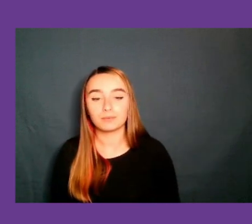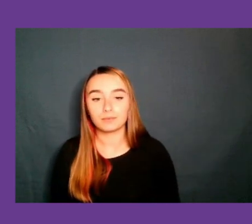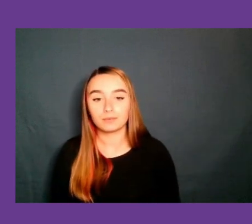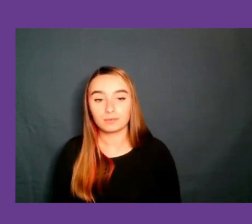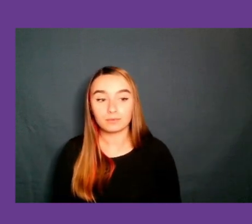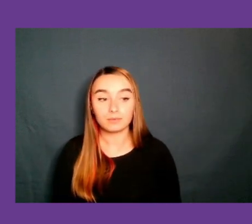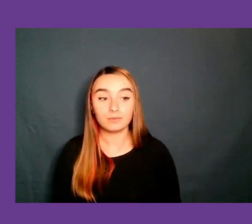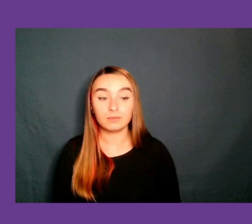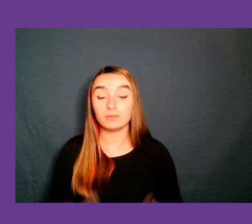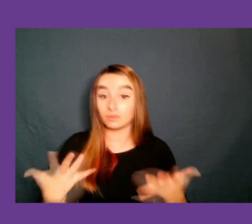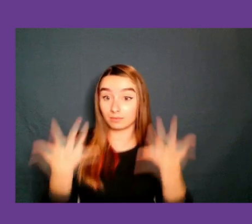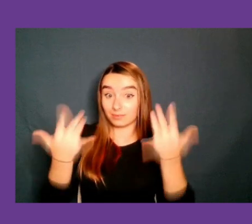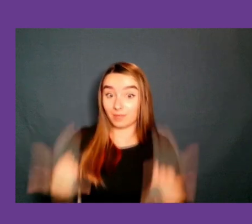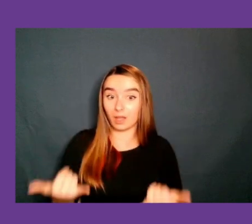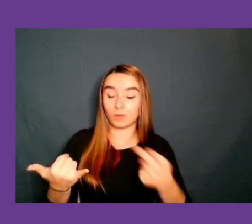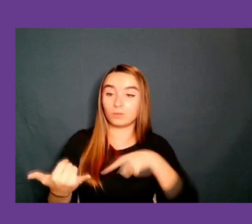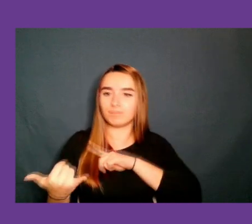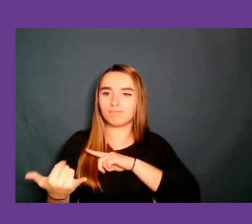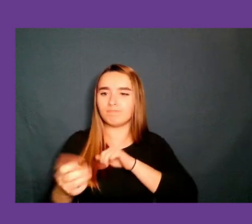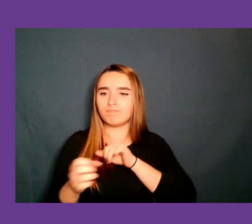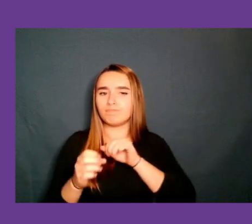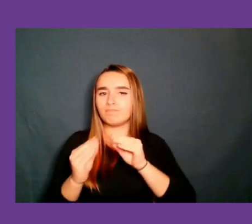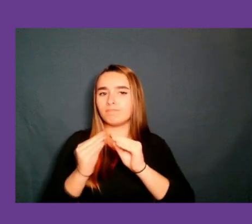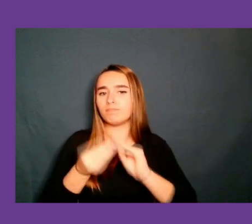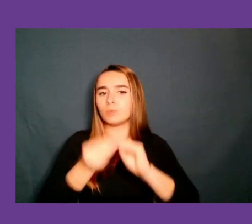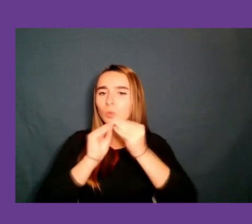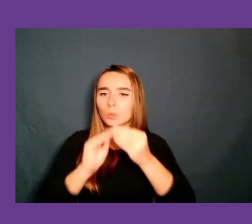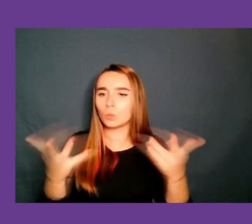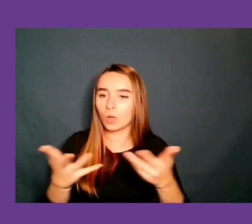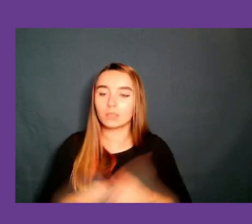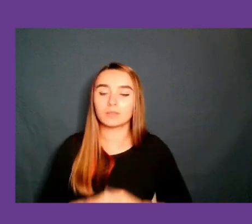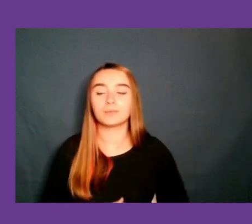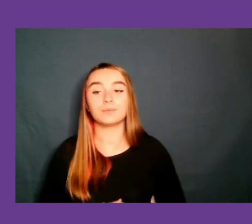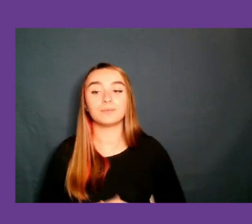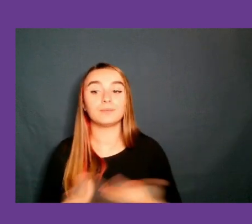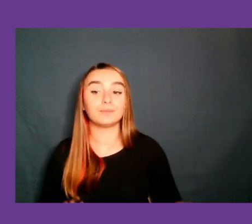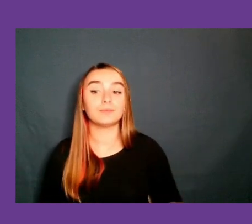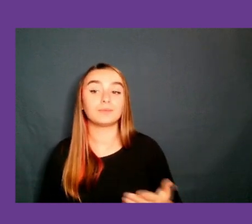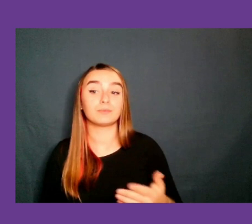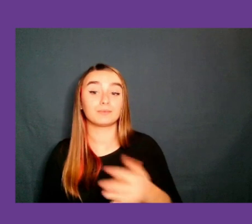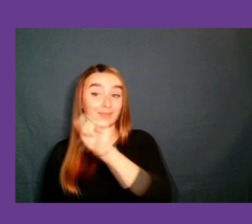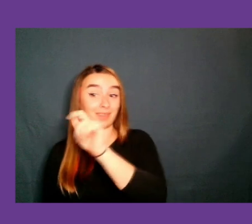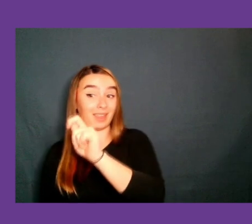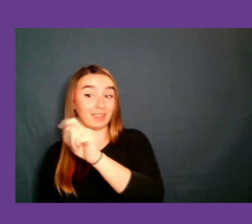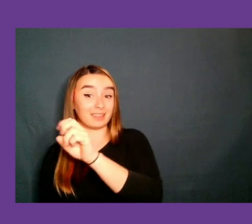So what are we doing now? We are, there has been from ETSI side,